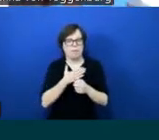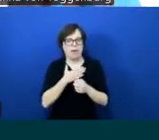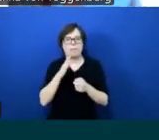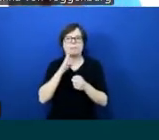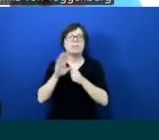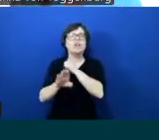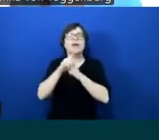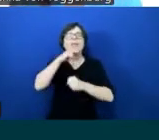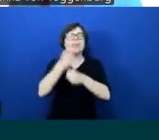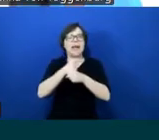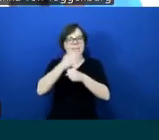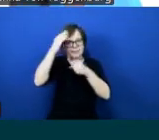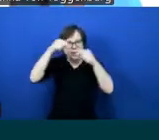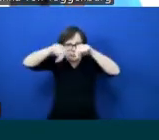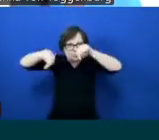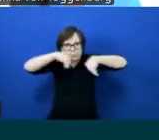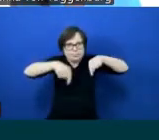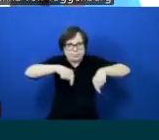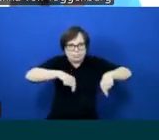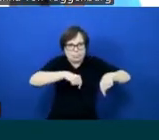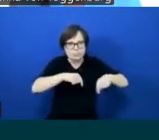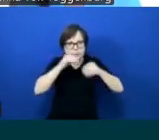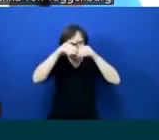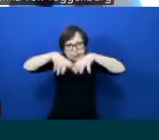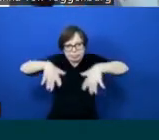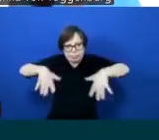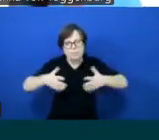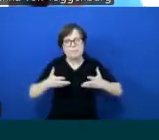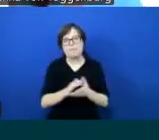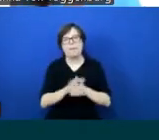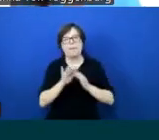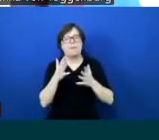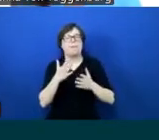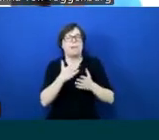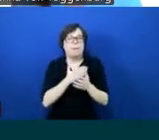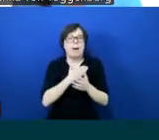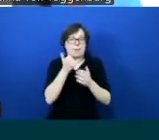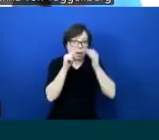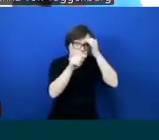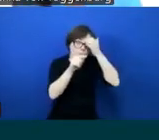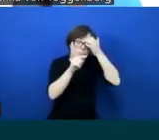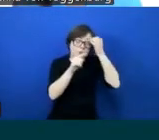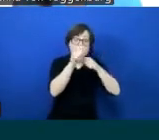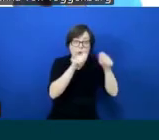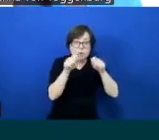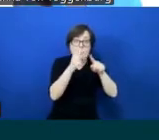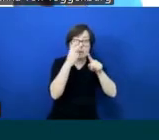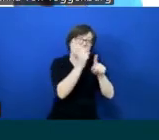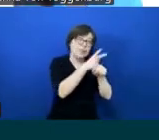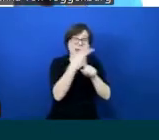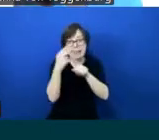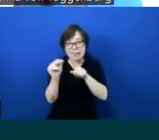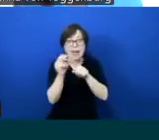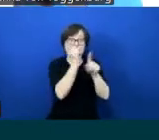okay, which measure could be helpful here. And then again, discussing it with the involved